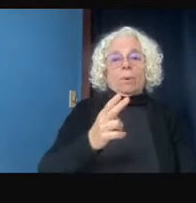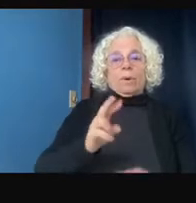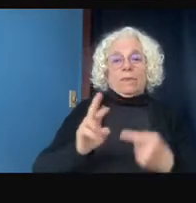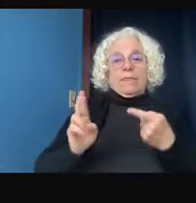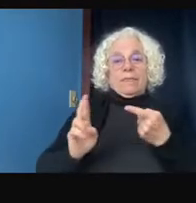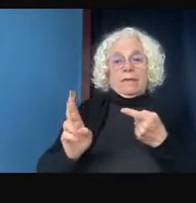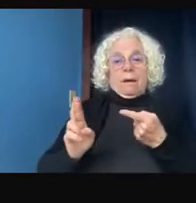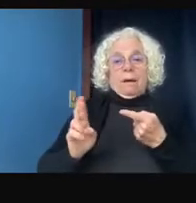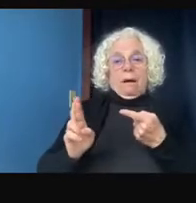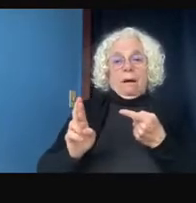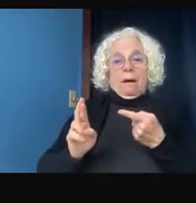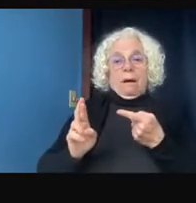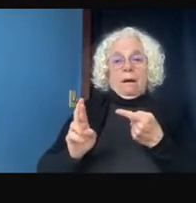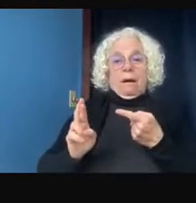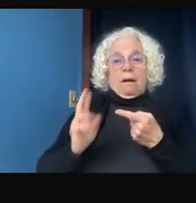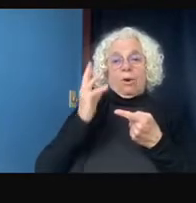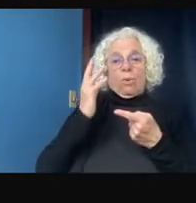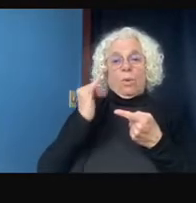the Dutch